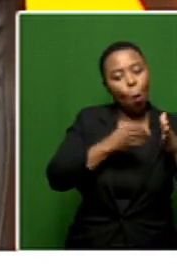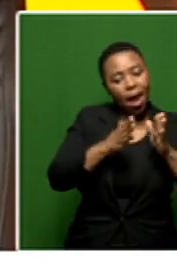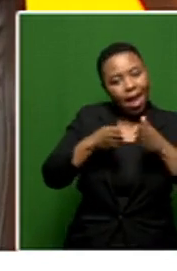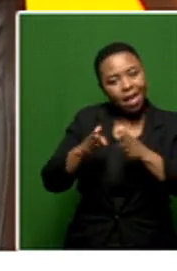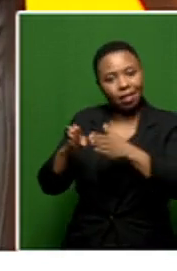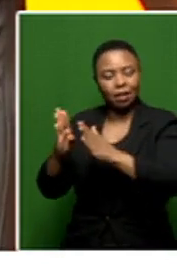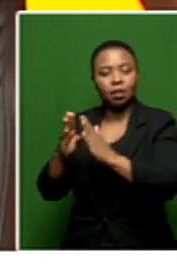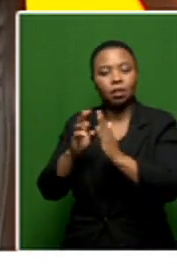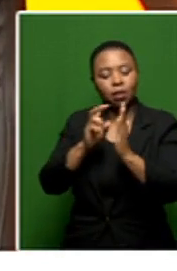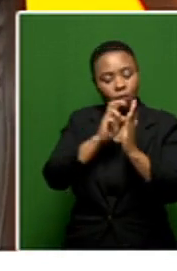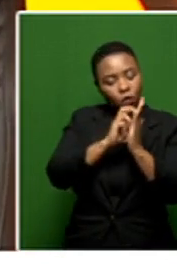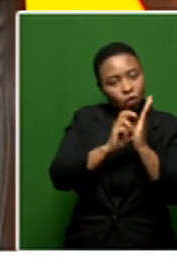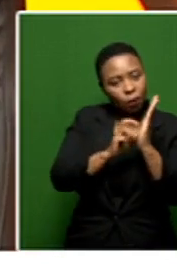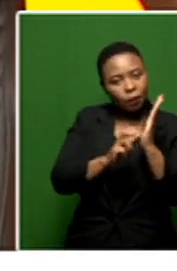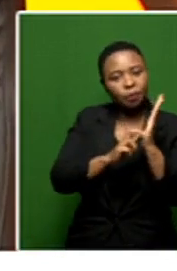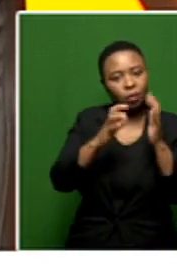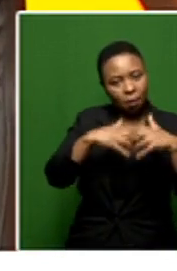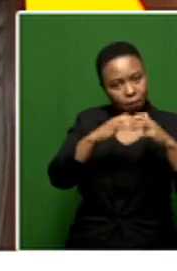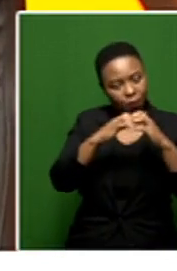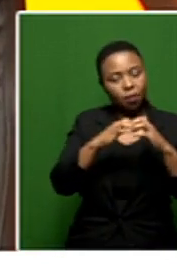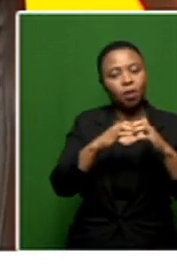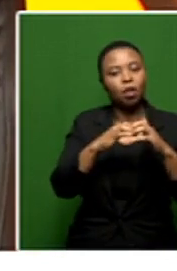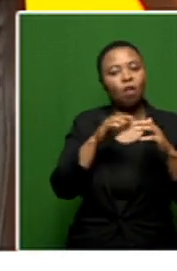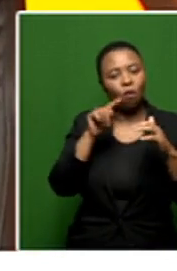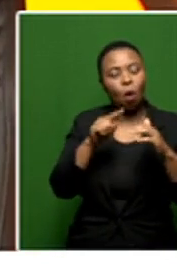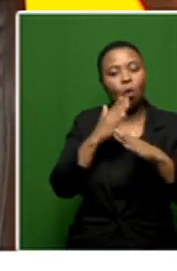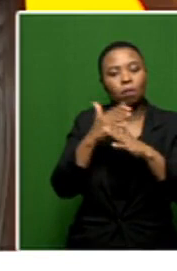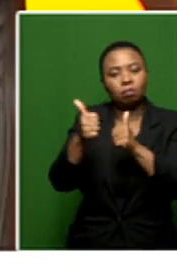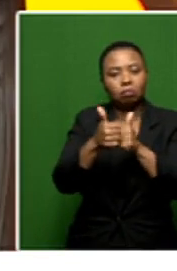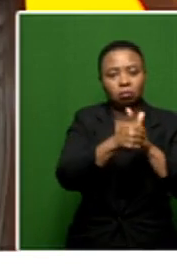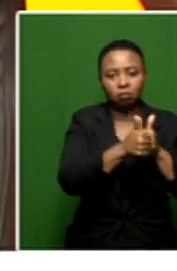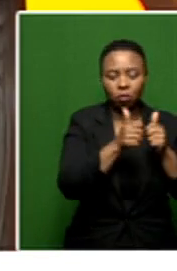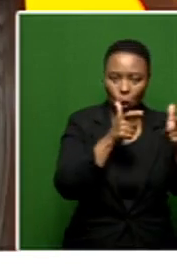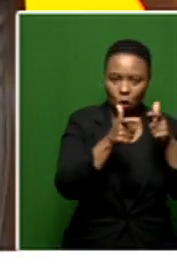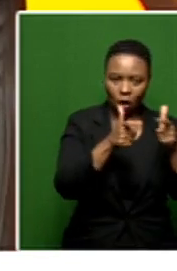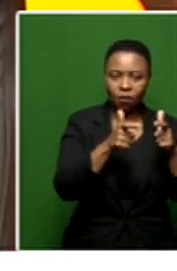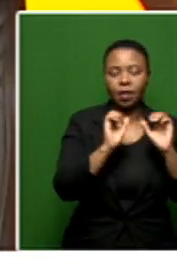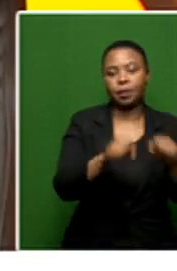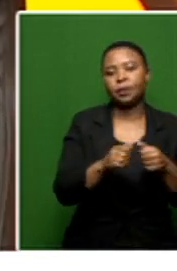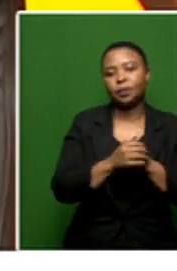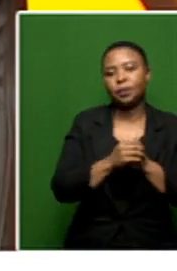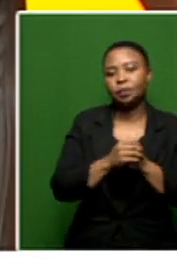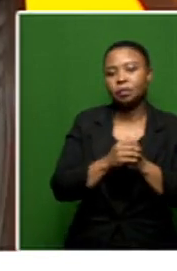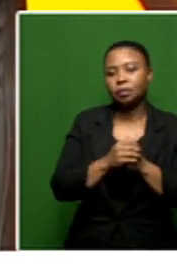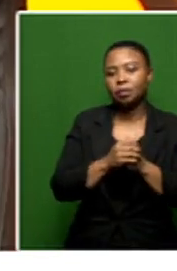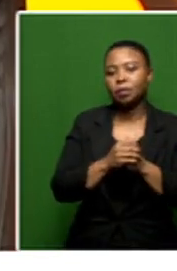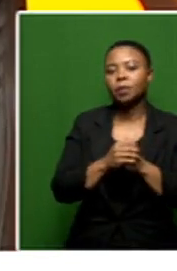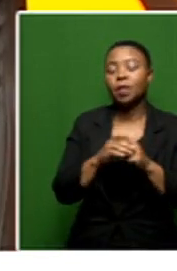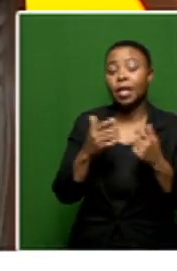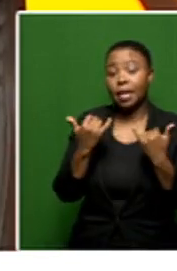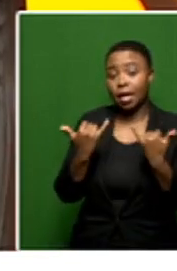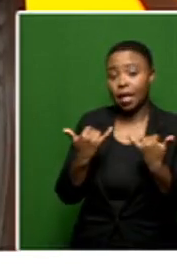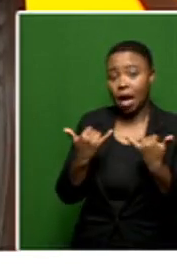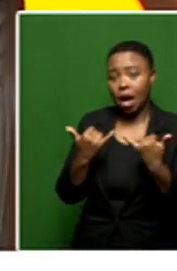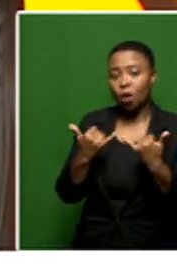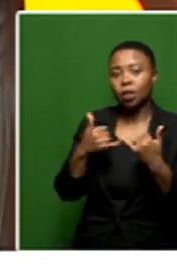this regulation of coalitions. The current arrangement, it's unsustainable. Yes, in the interim,